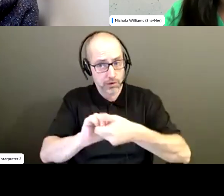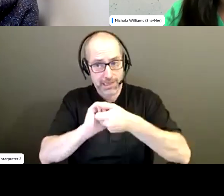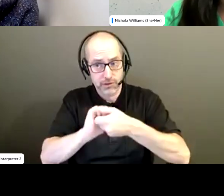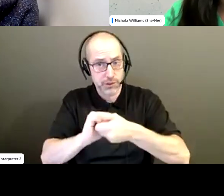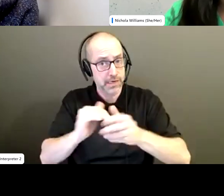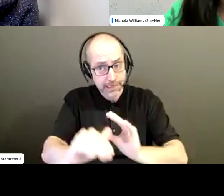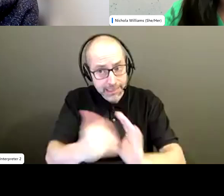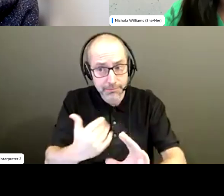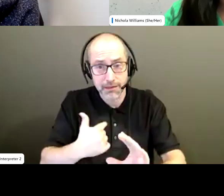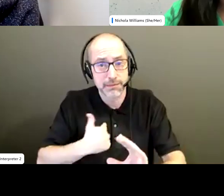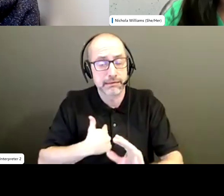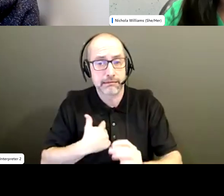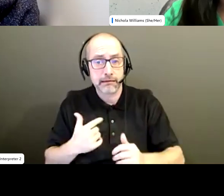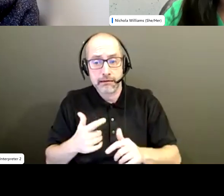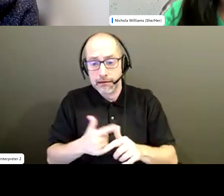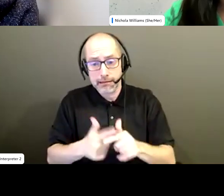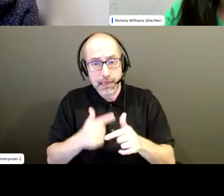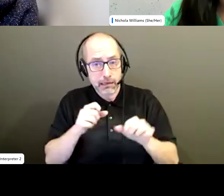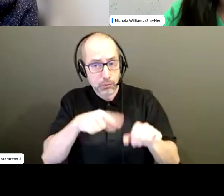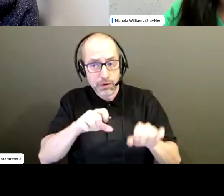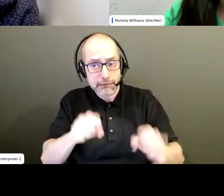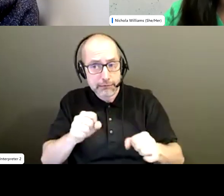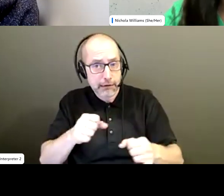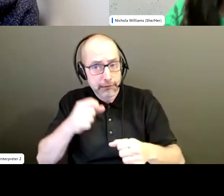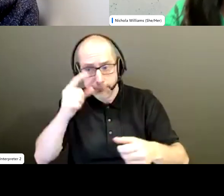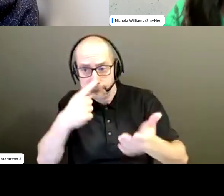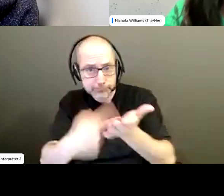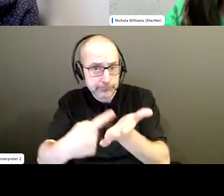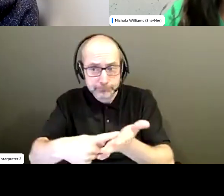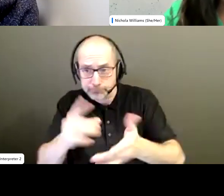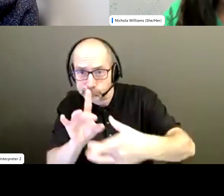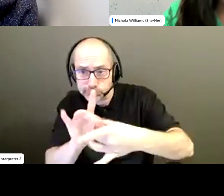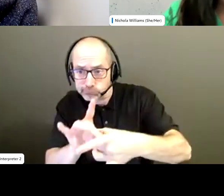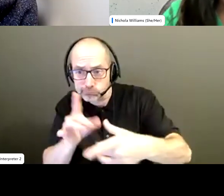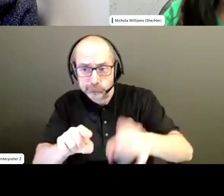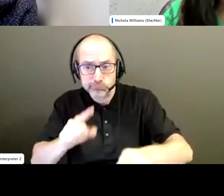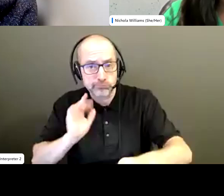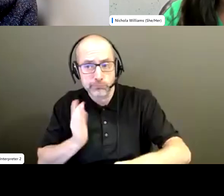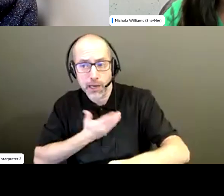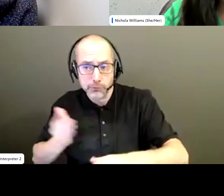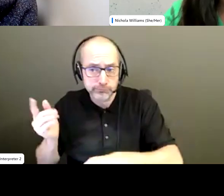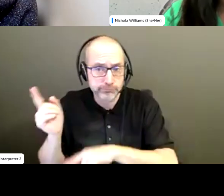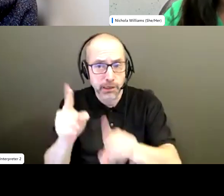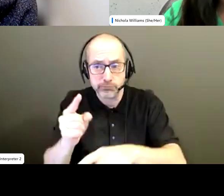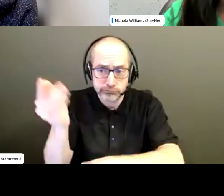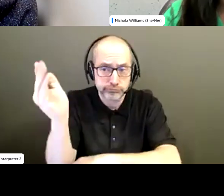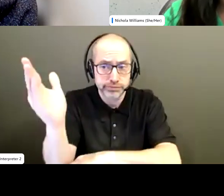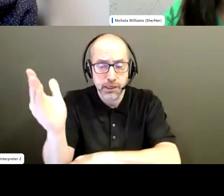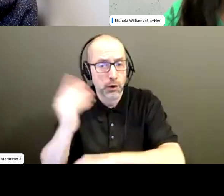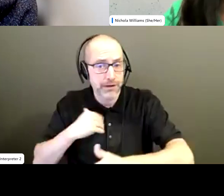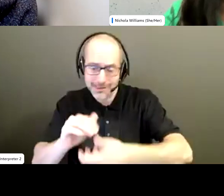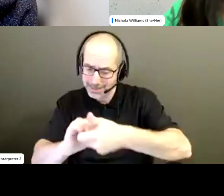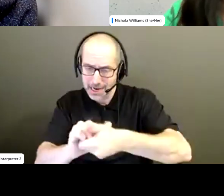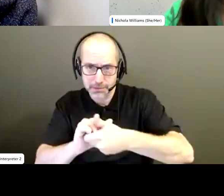whoever asked this question, and that's something we can definitely explore. We work from a really collaborative approach, making sure we're meeting the needs